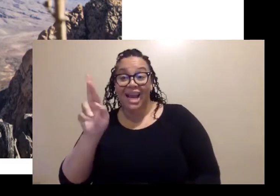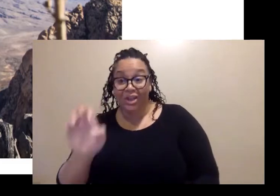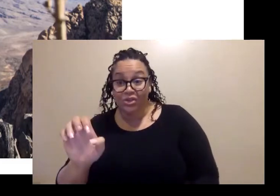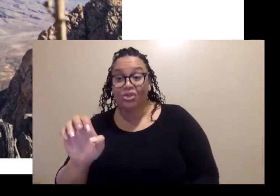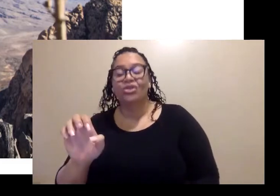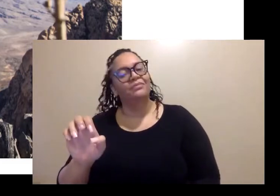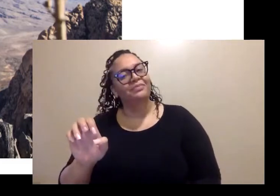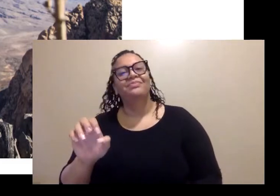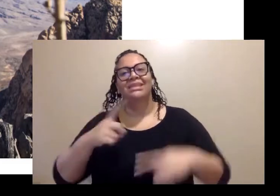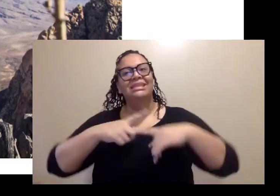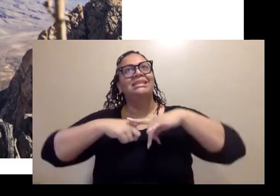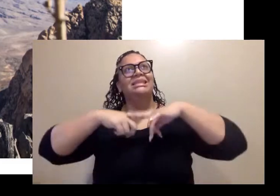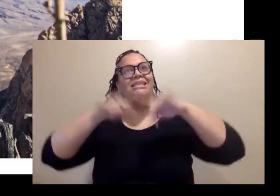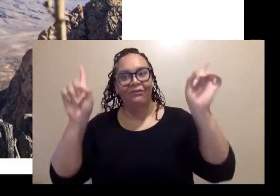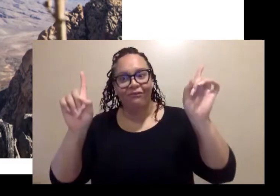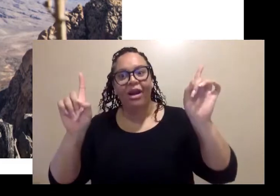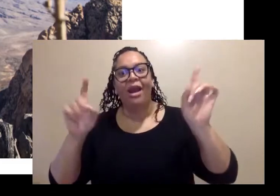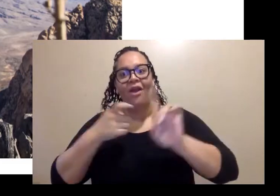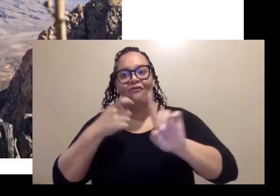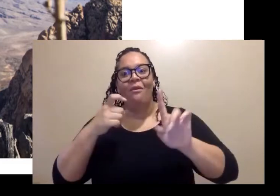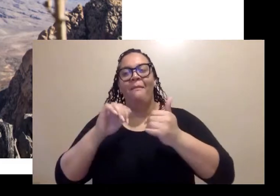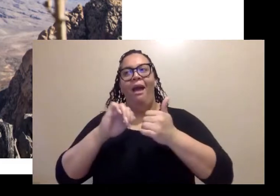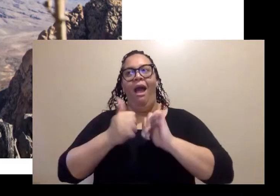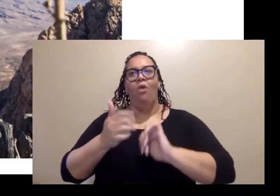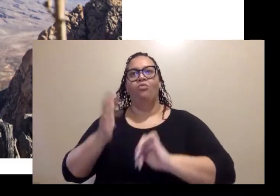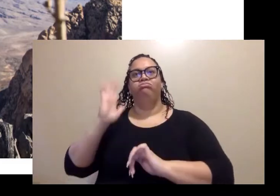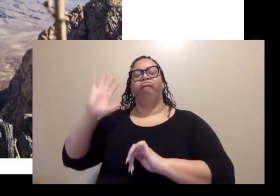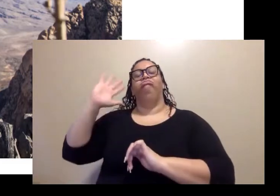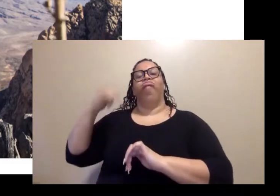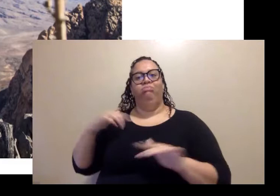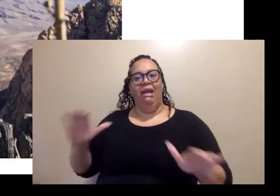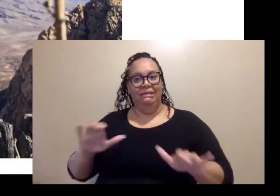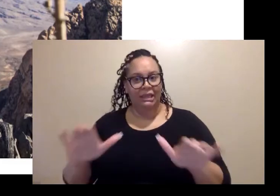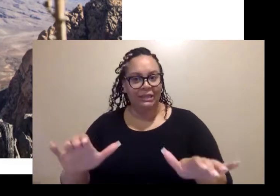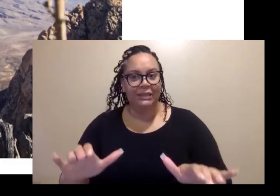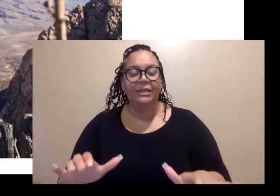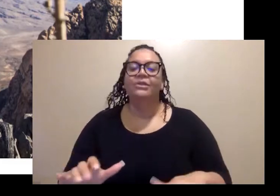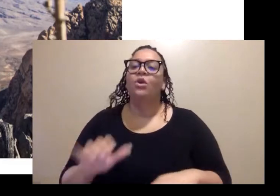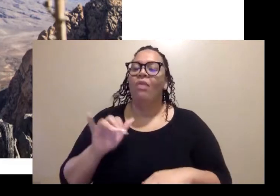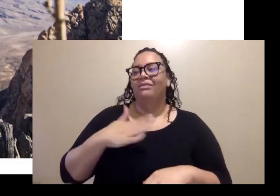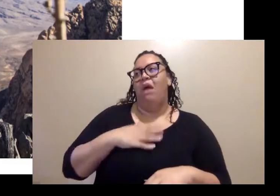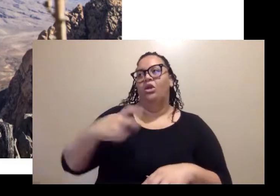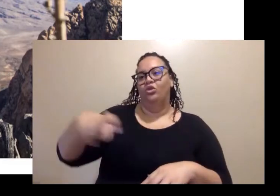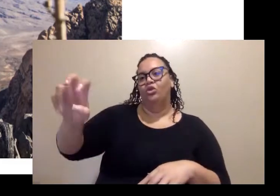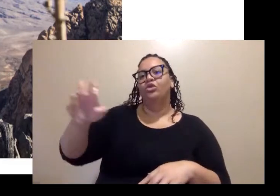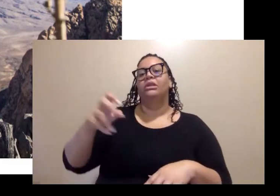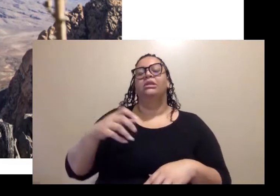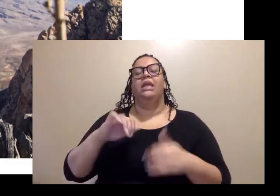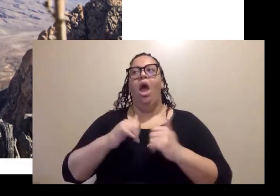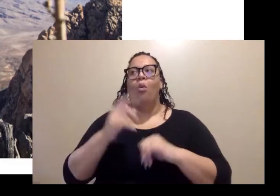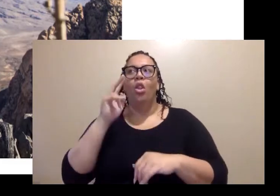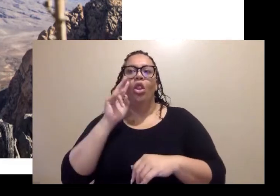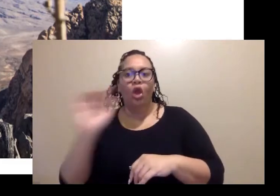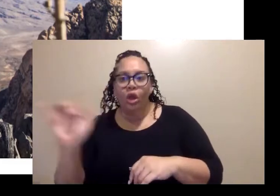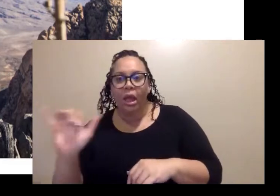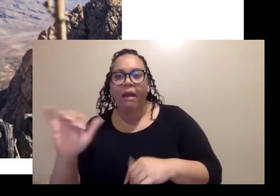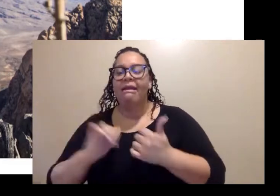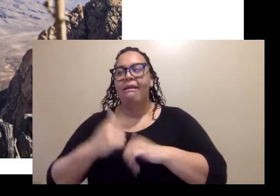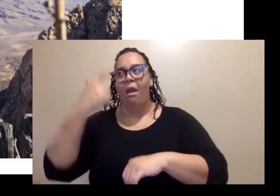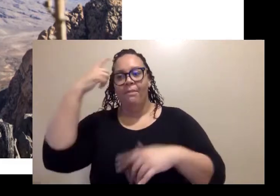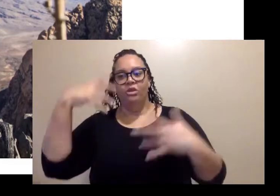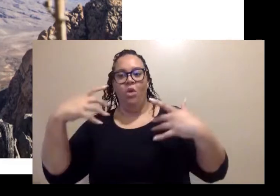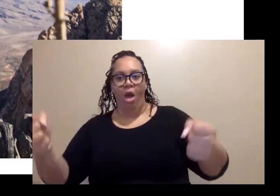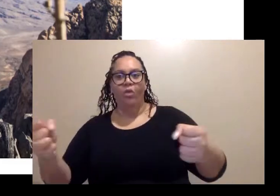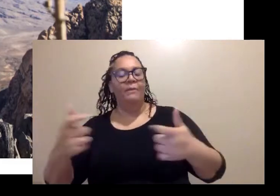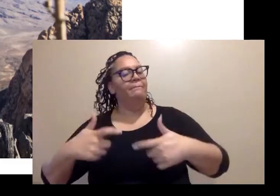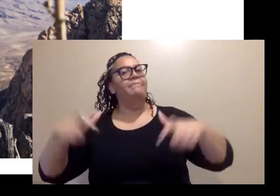way I did before. And so that's what the journey of me talking about my story is gonna look like, and how mental health plays a big part